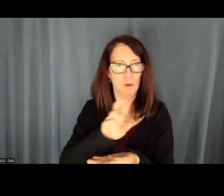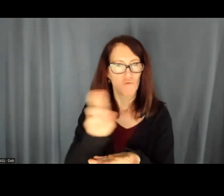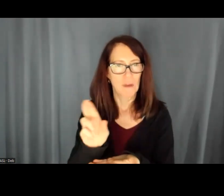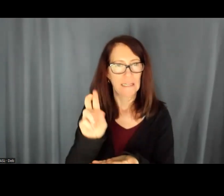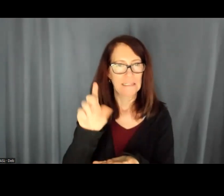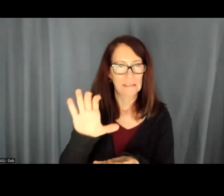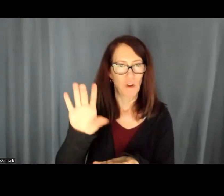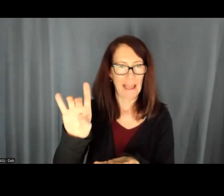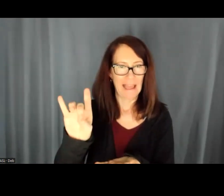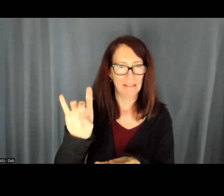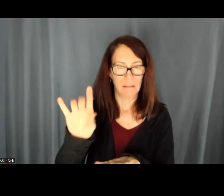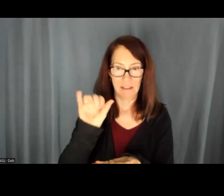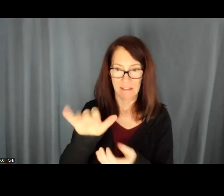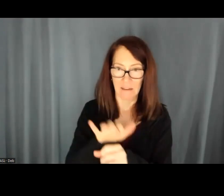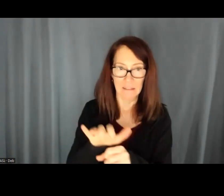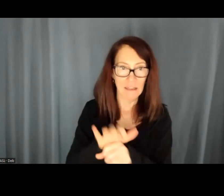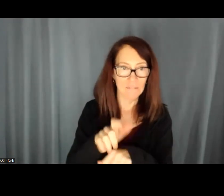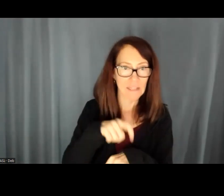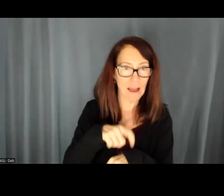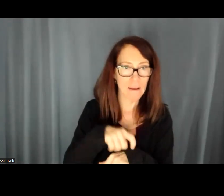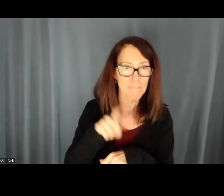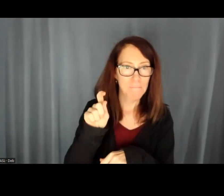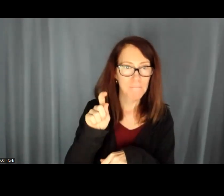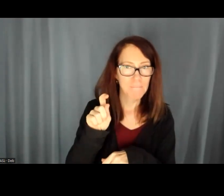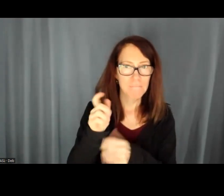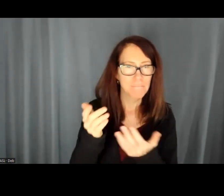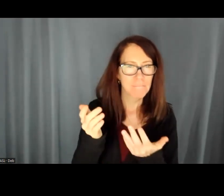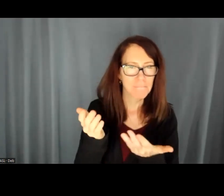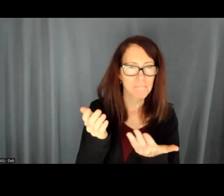Or I'd like some feedback on